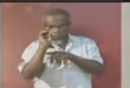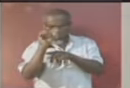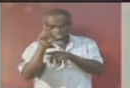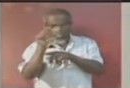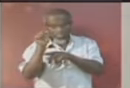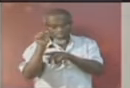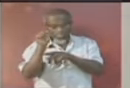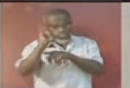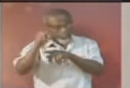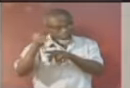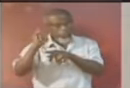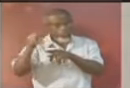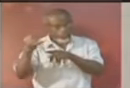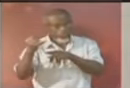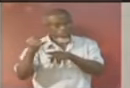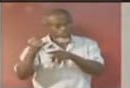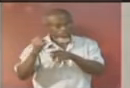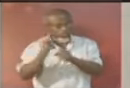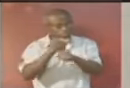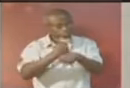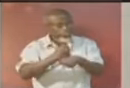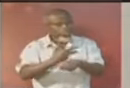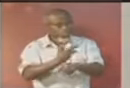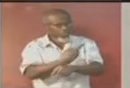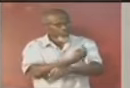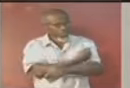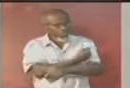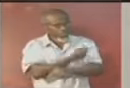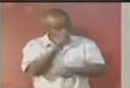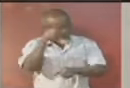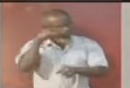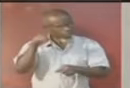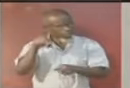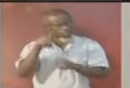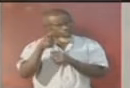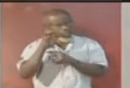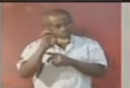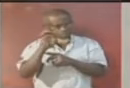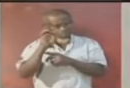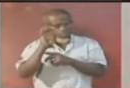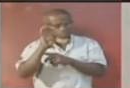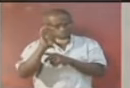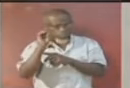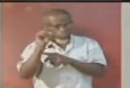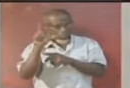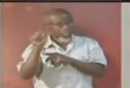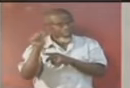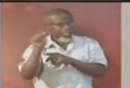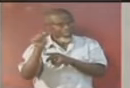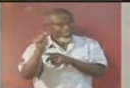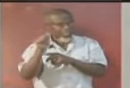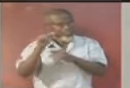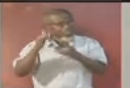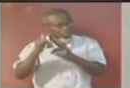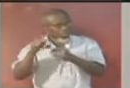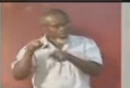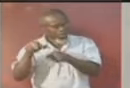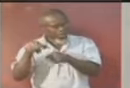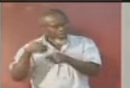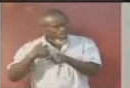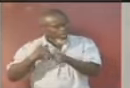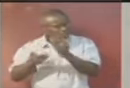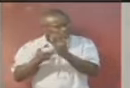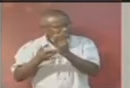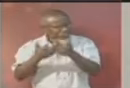& Johnson, has made. It's widely used, right? So that technology, you now apply it to coronavirus,